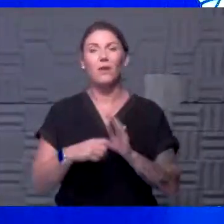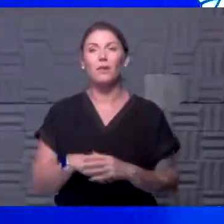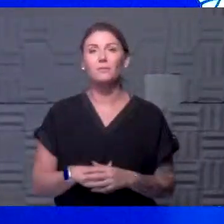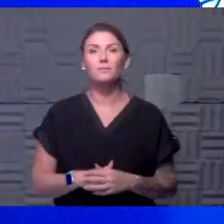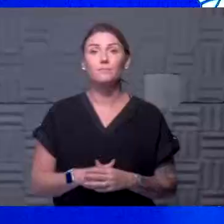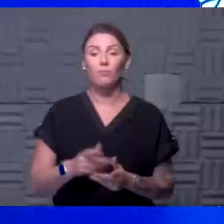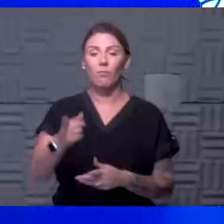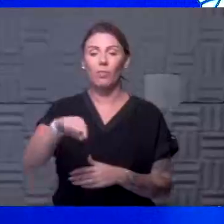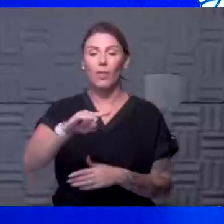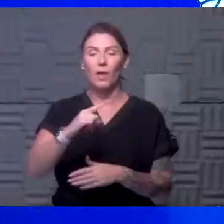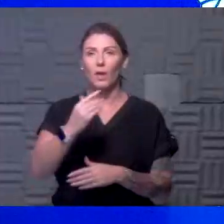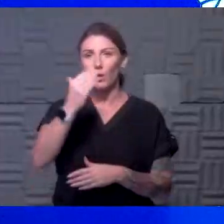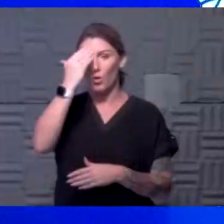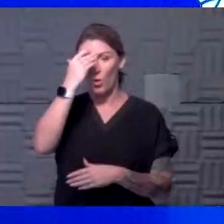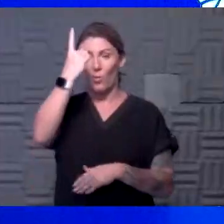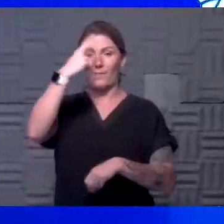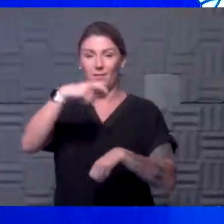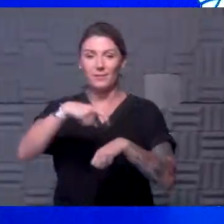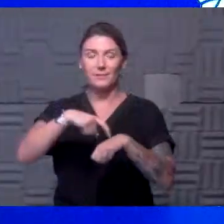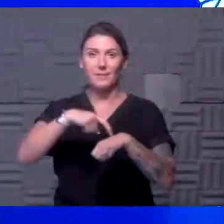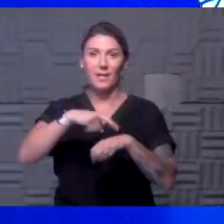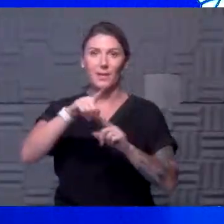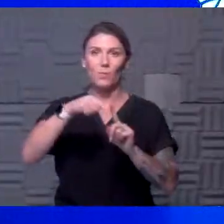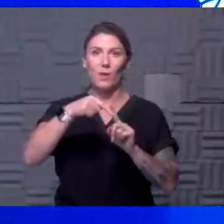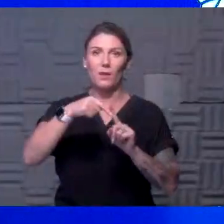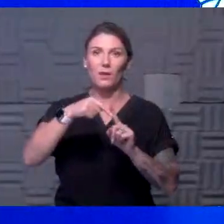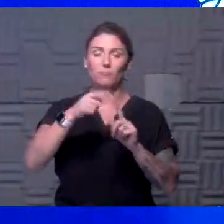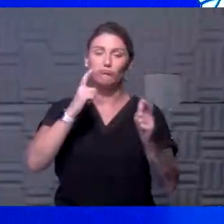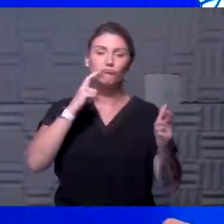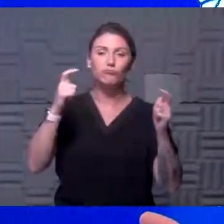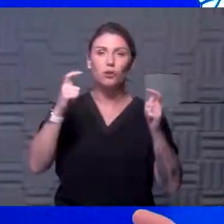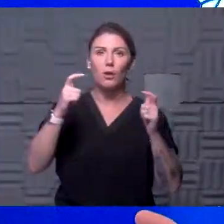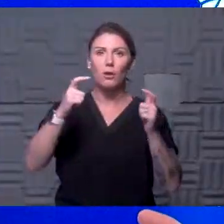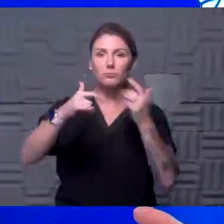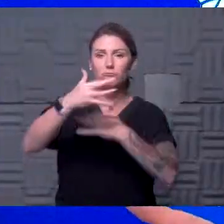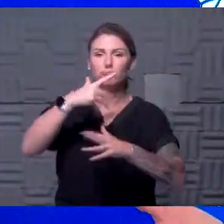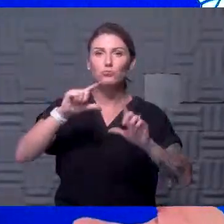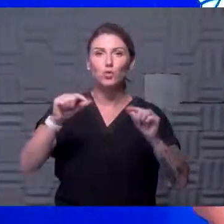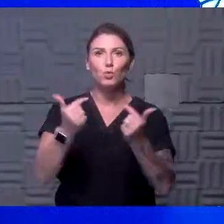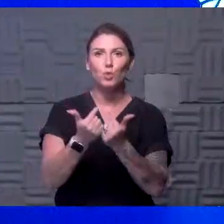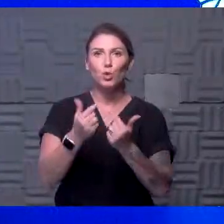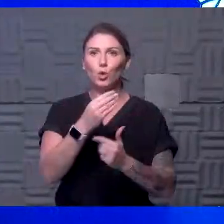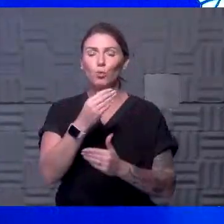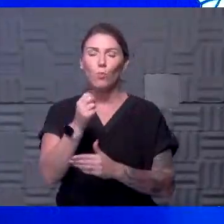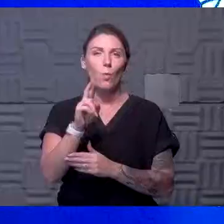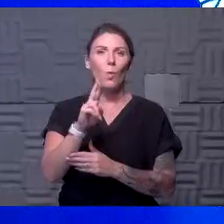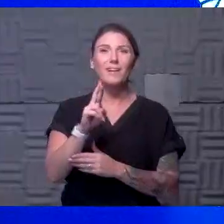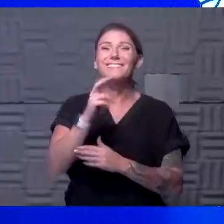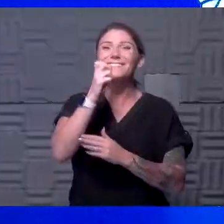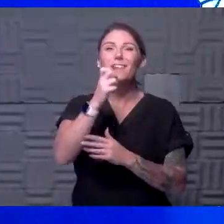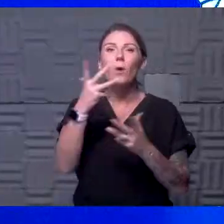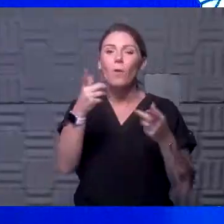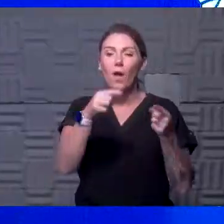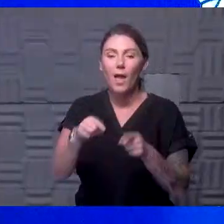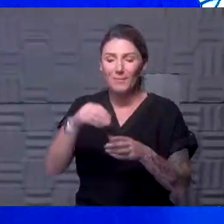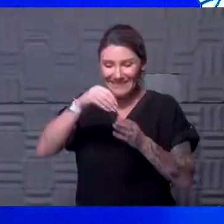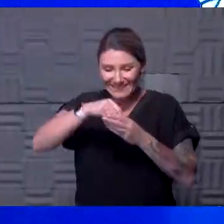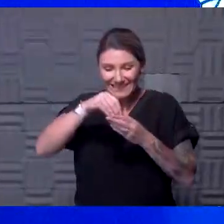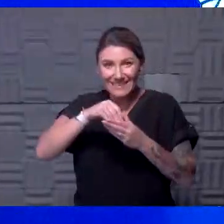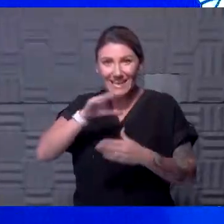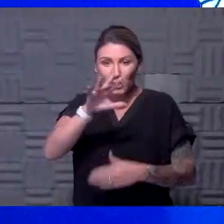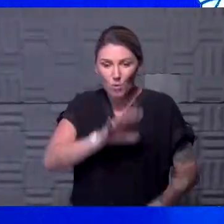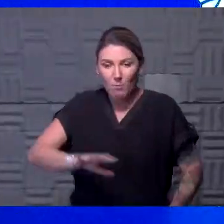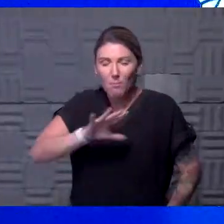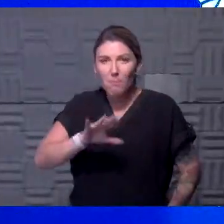know that one time when they went into a large group or they did this one, and it's all about that. It's really not what happens inside your bubble. People are